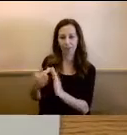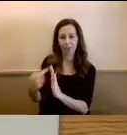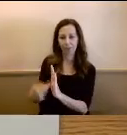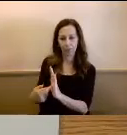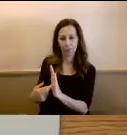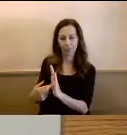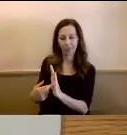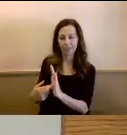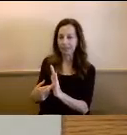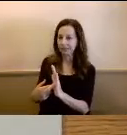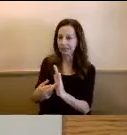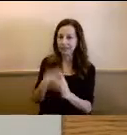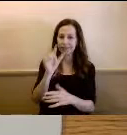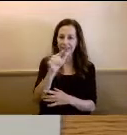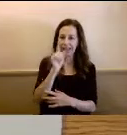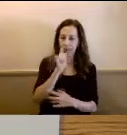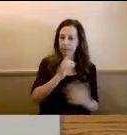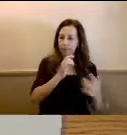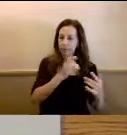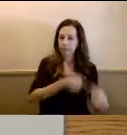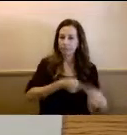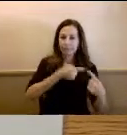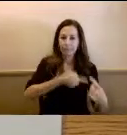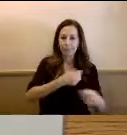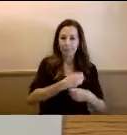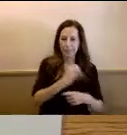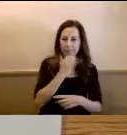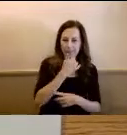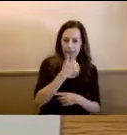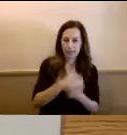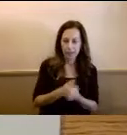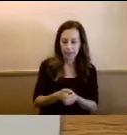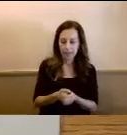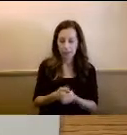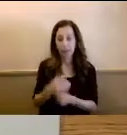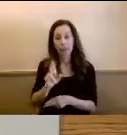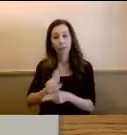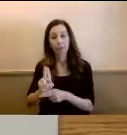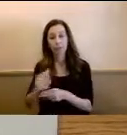rules, then you're going to find yourself making mistakes. If you use the math